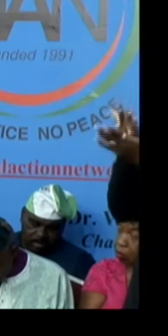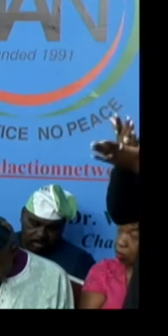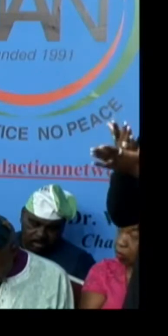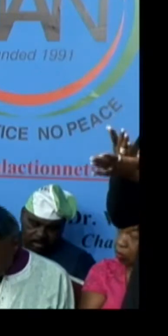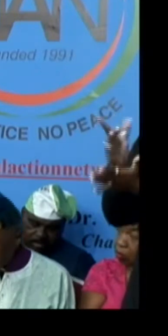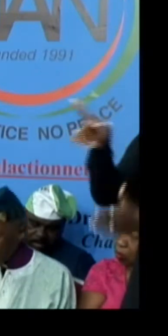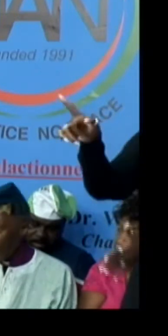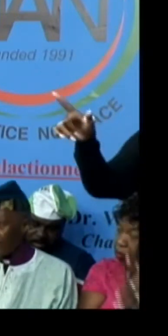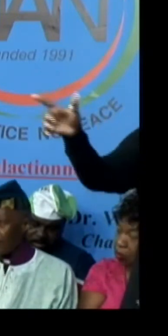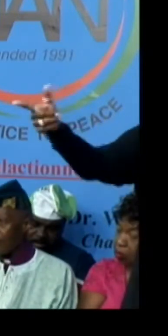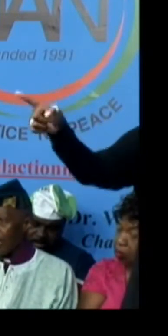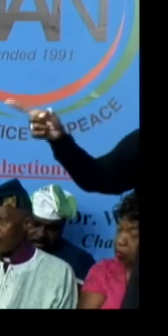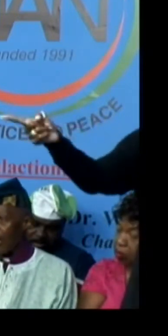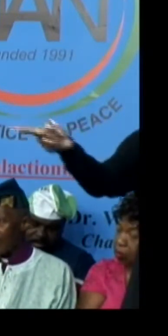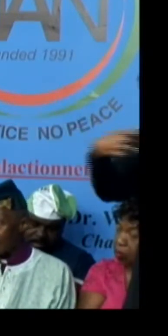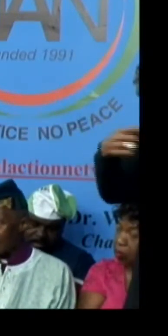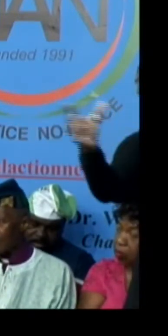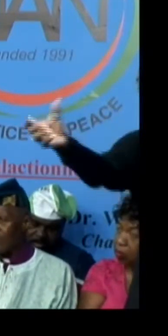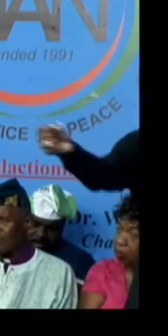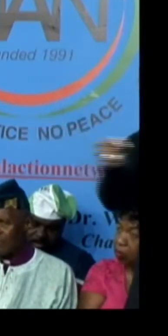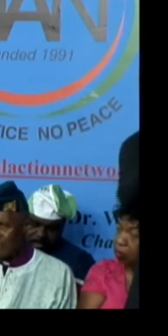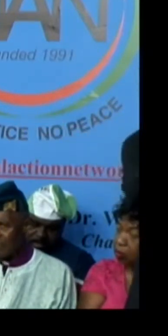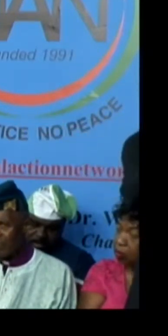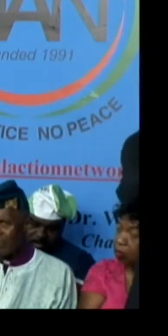did before.